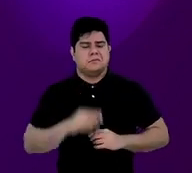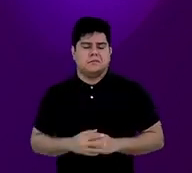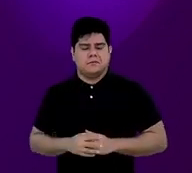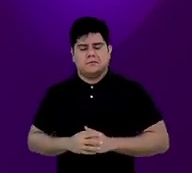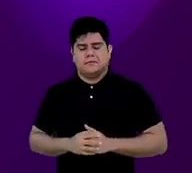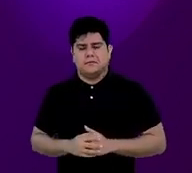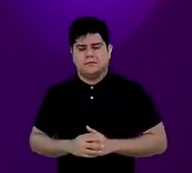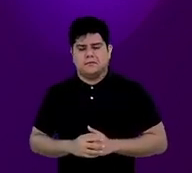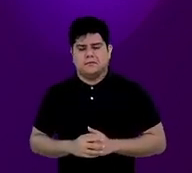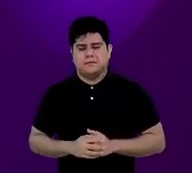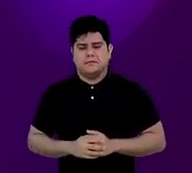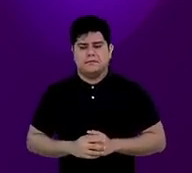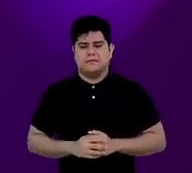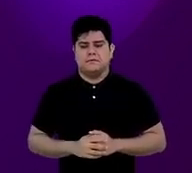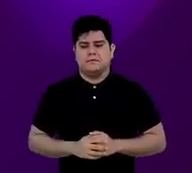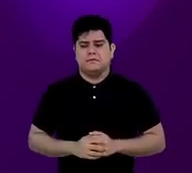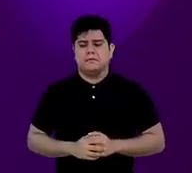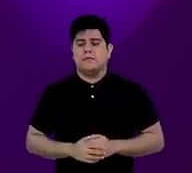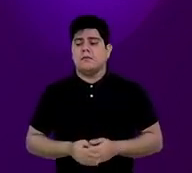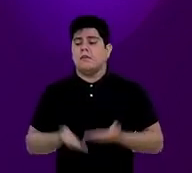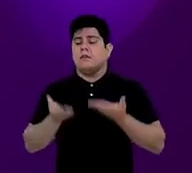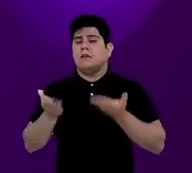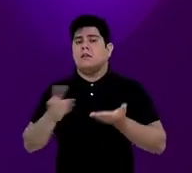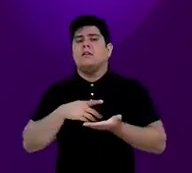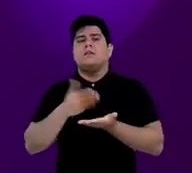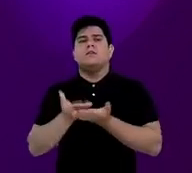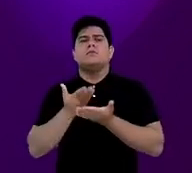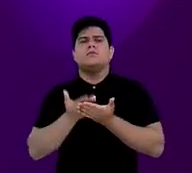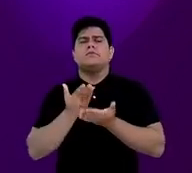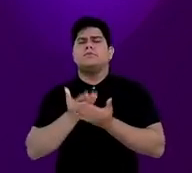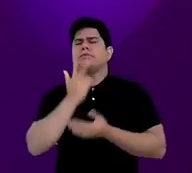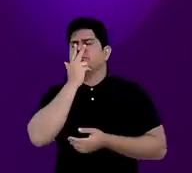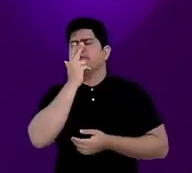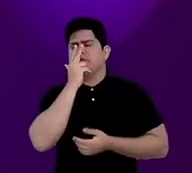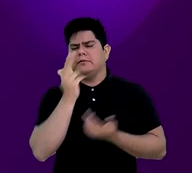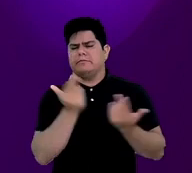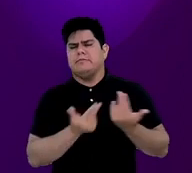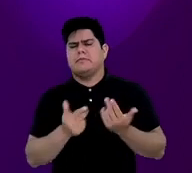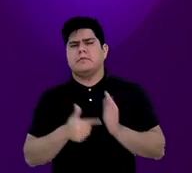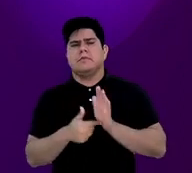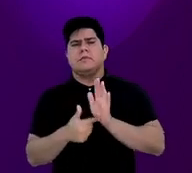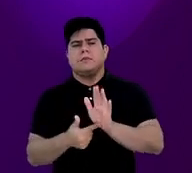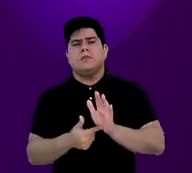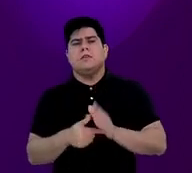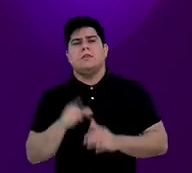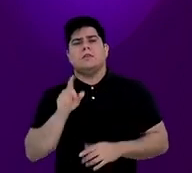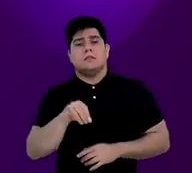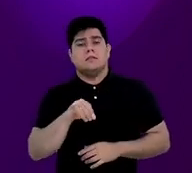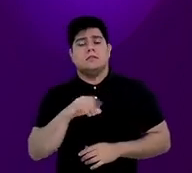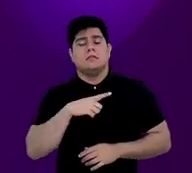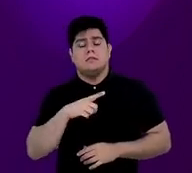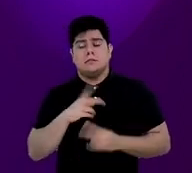This is a similar study showing that you get, if you look at the